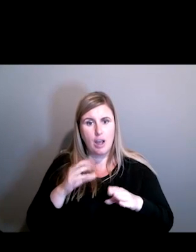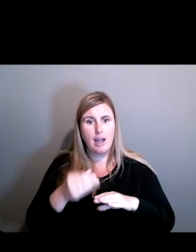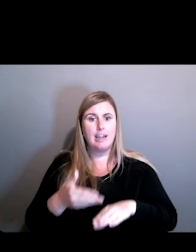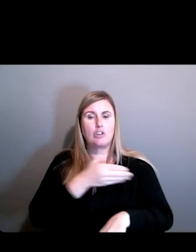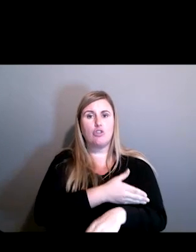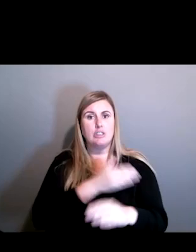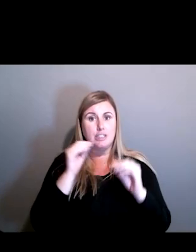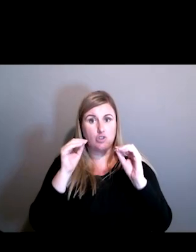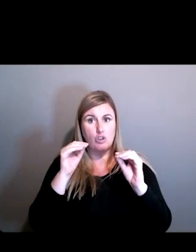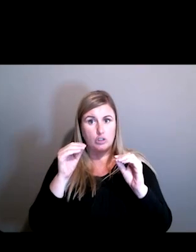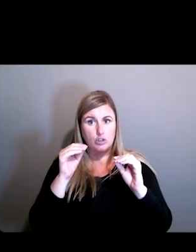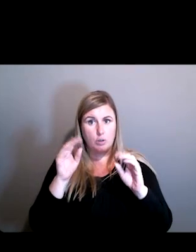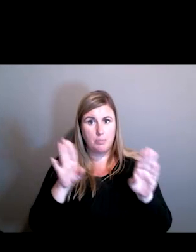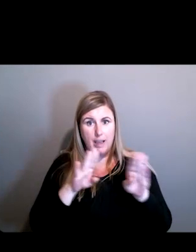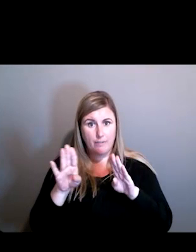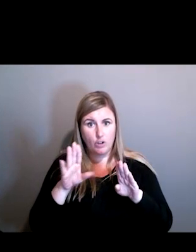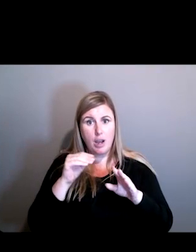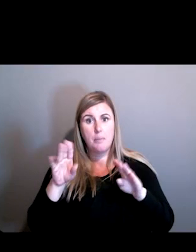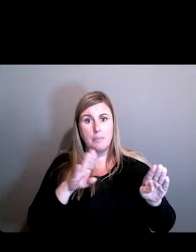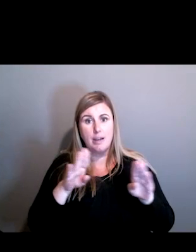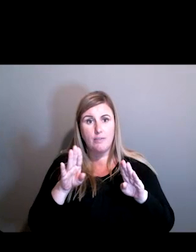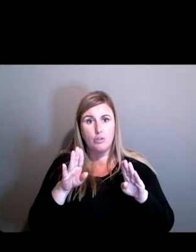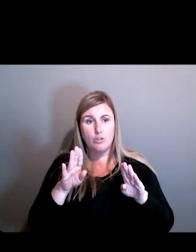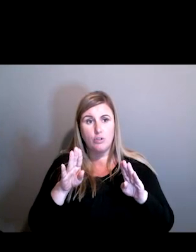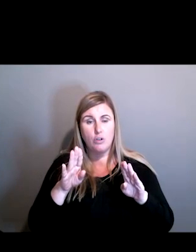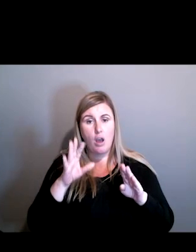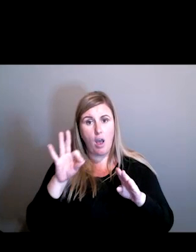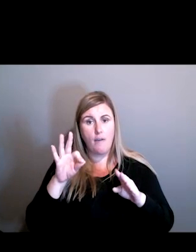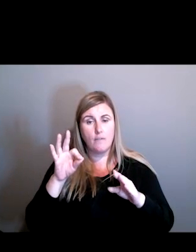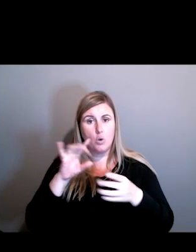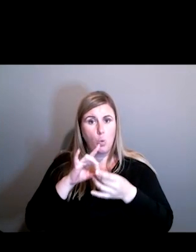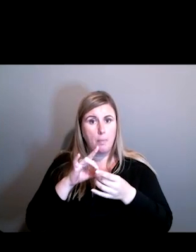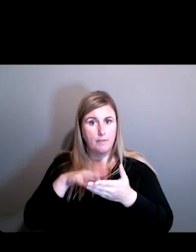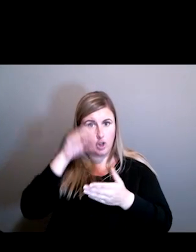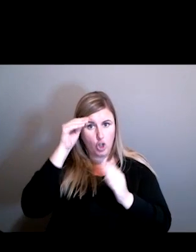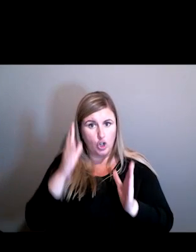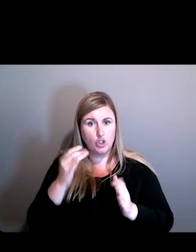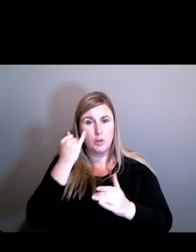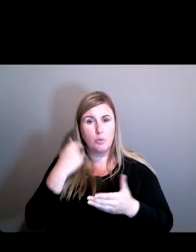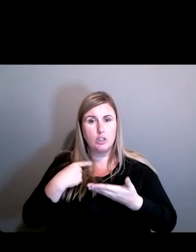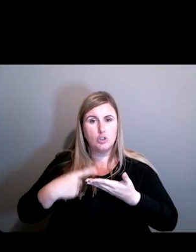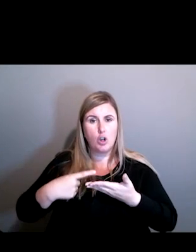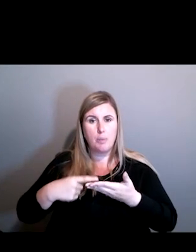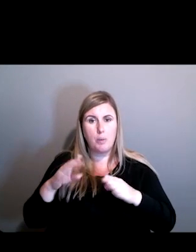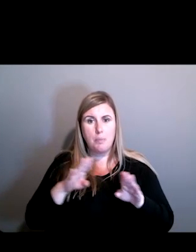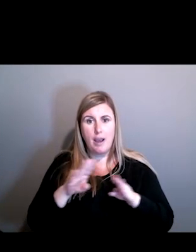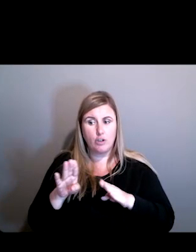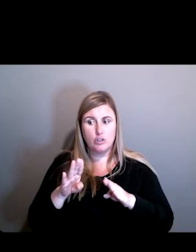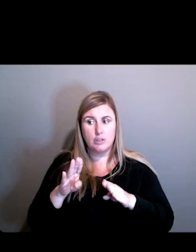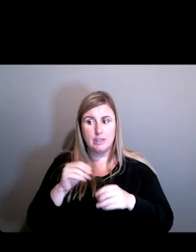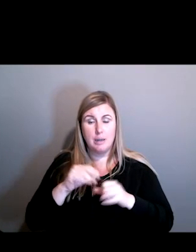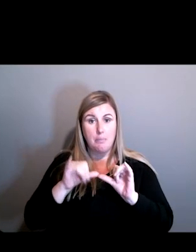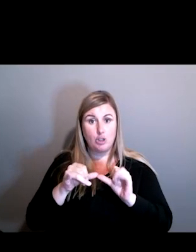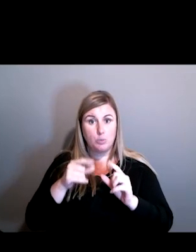decrease problem behavior and increase instructional behavior and behaviors of the cooperative learner. So if we talk